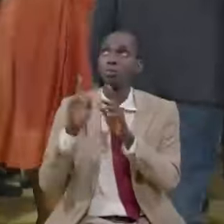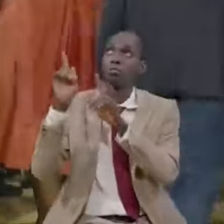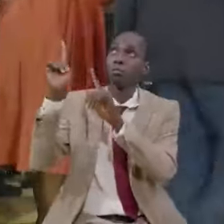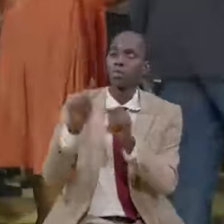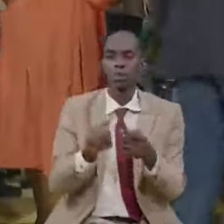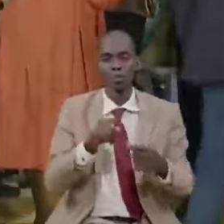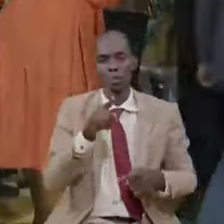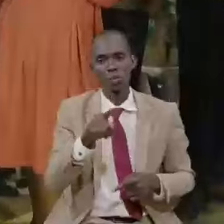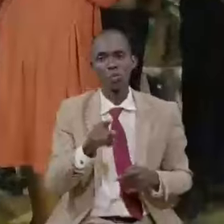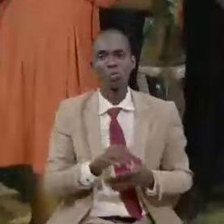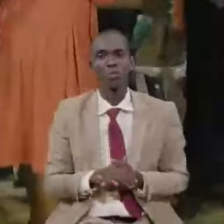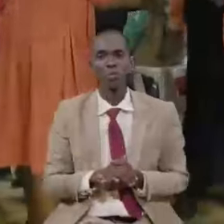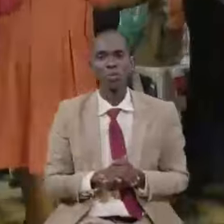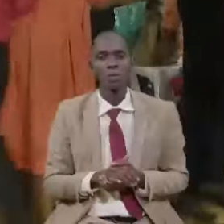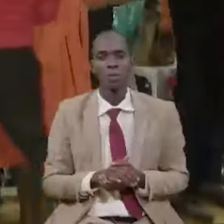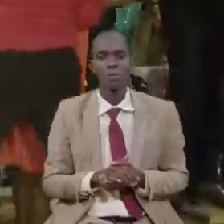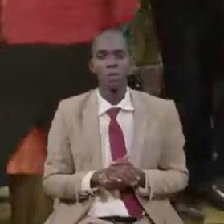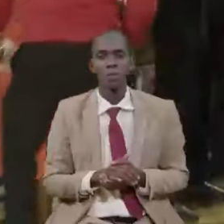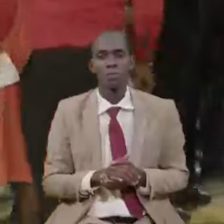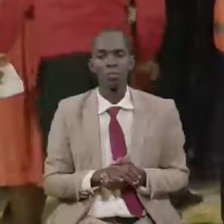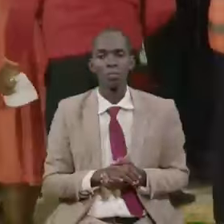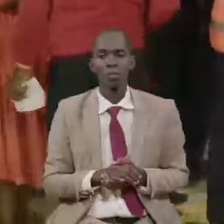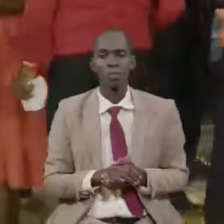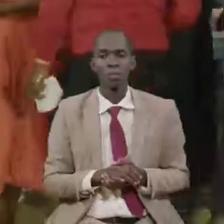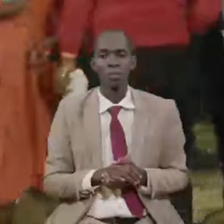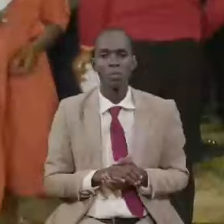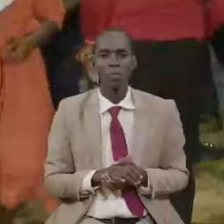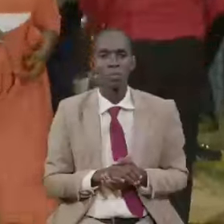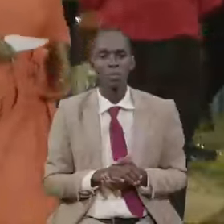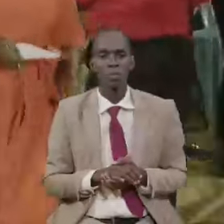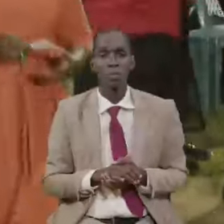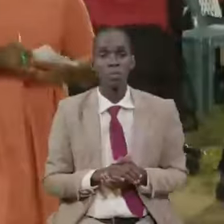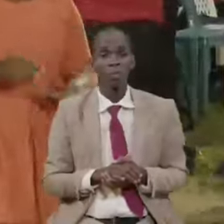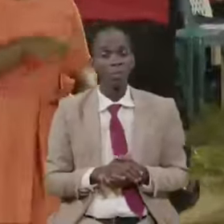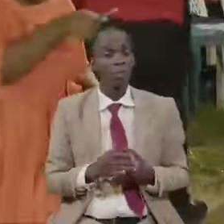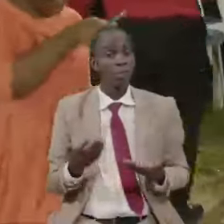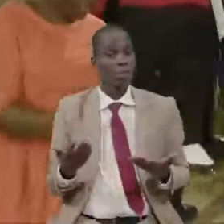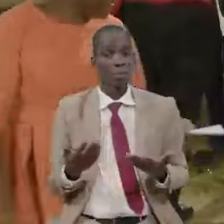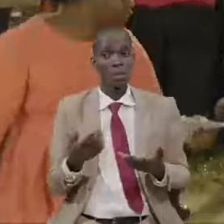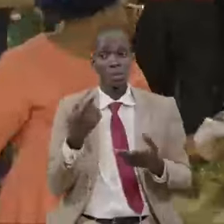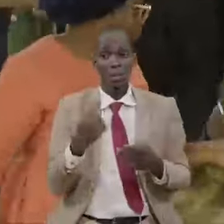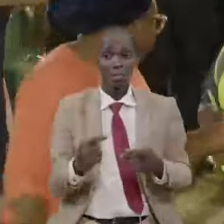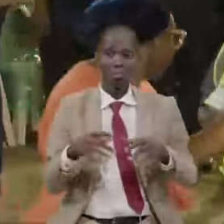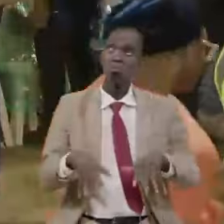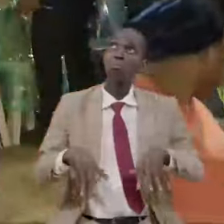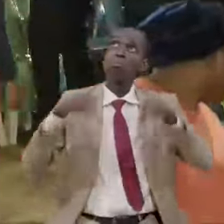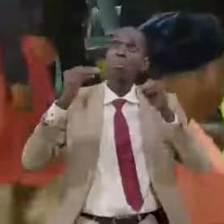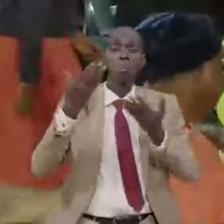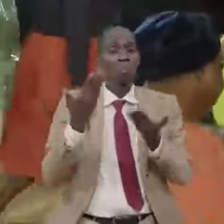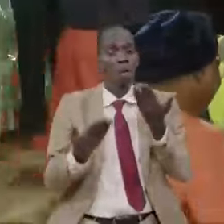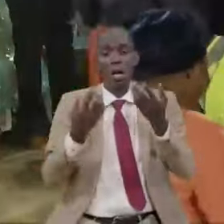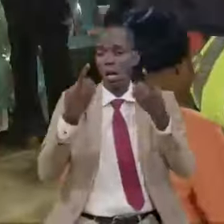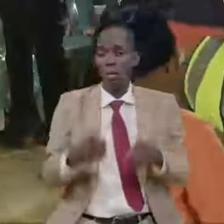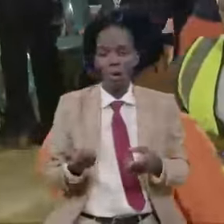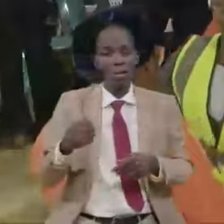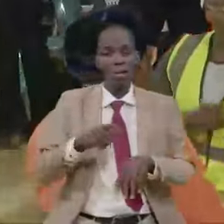Don't wait behind. Rapture could take place anytime. So this is the time to